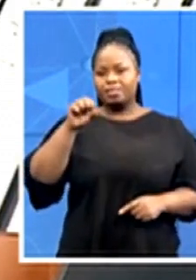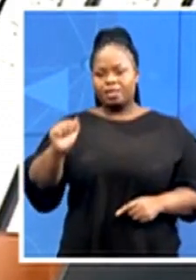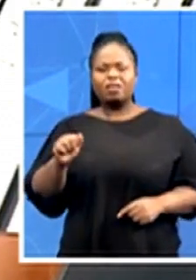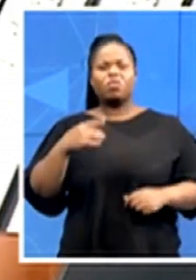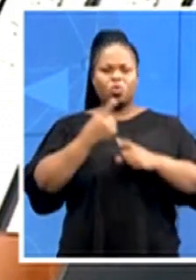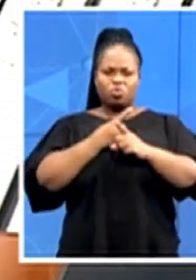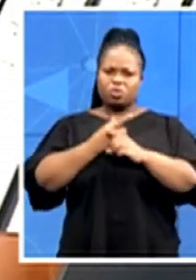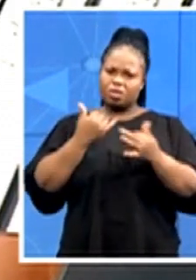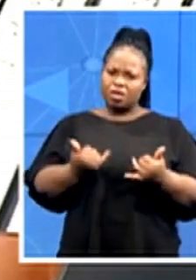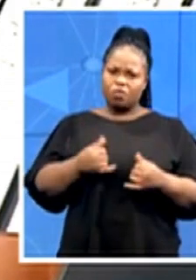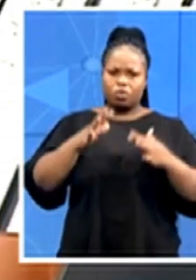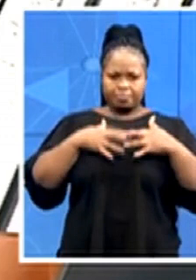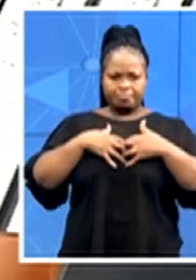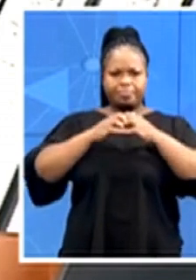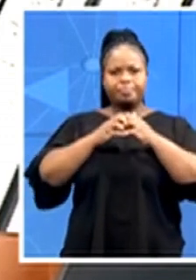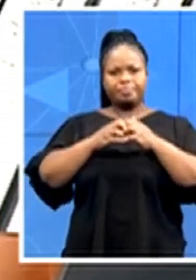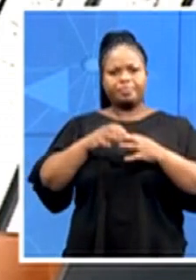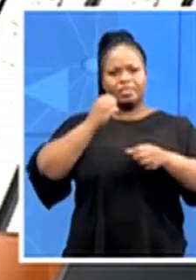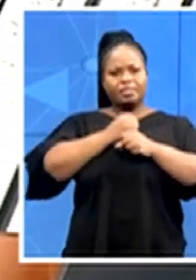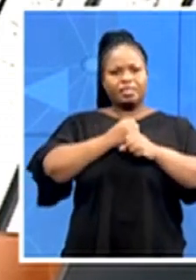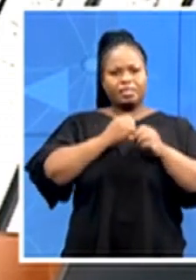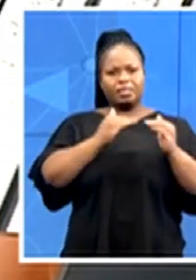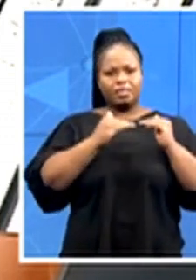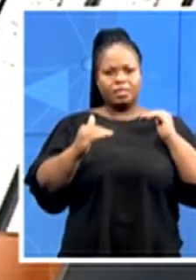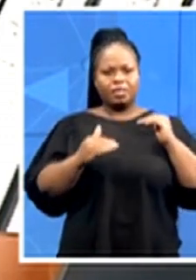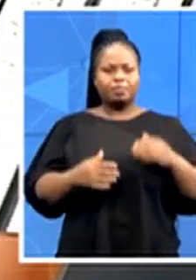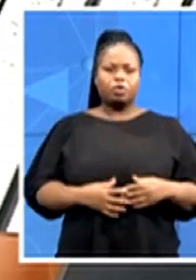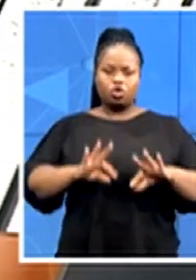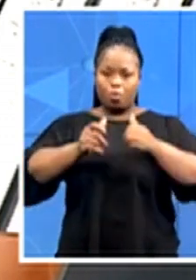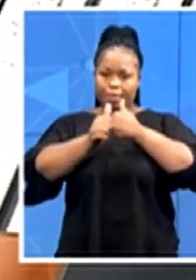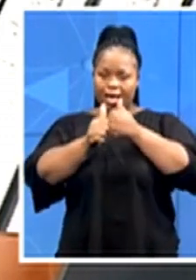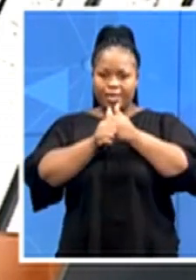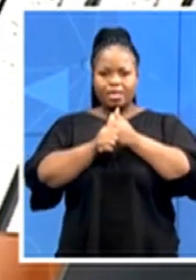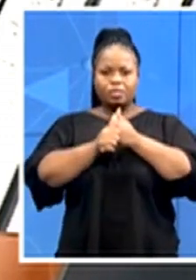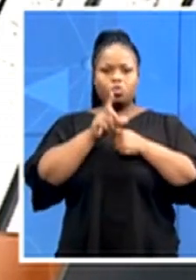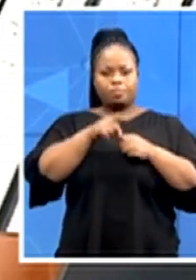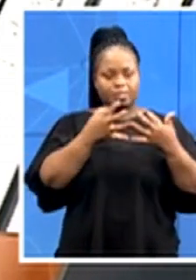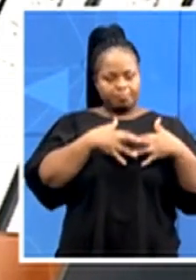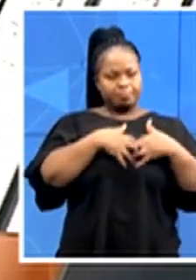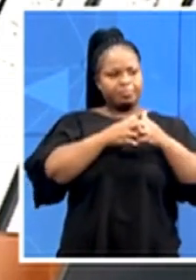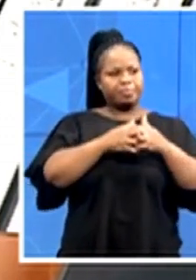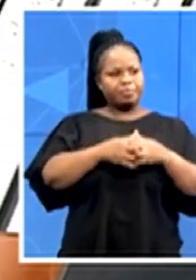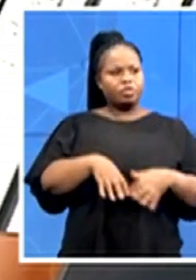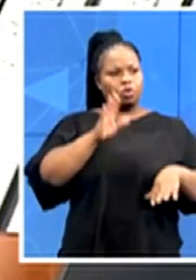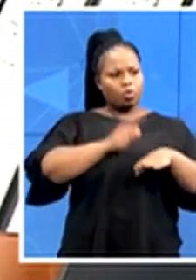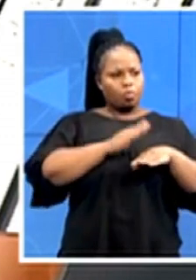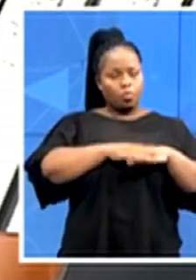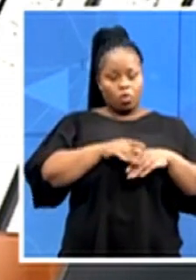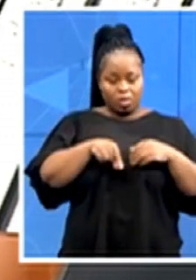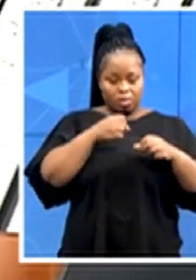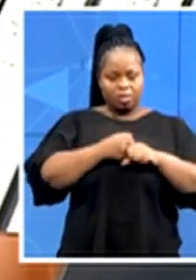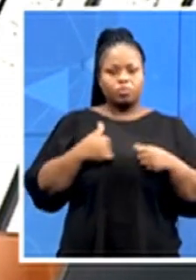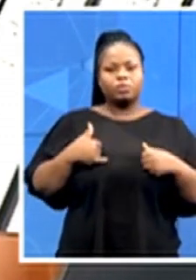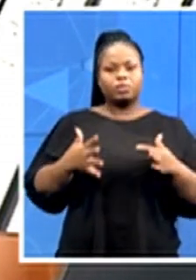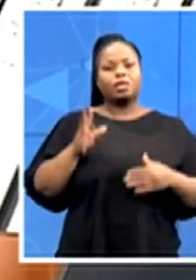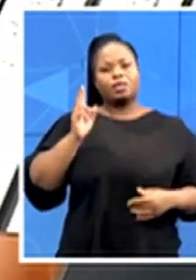Standards and Compliance. Further sections will be commencing this year, and legislation